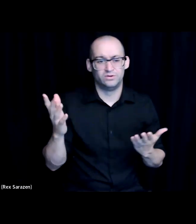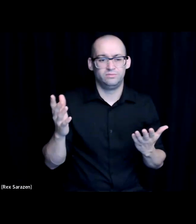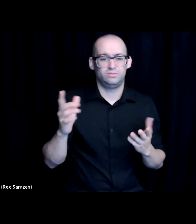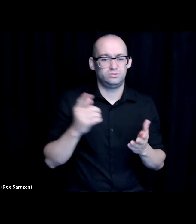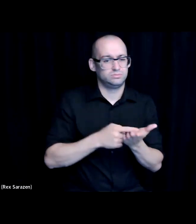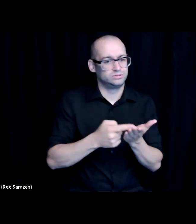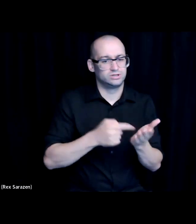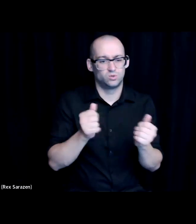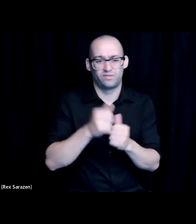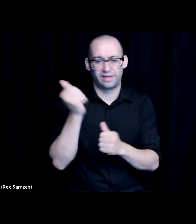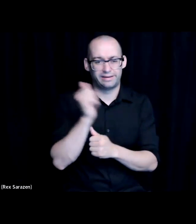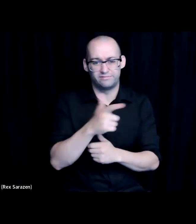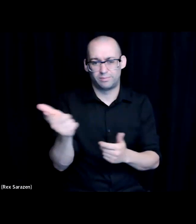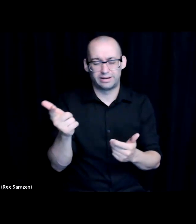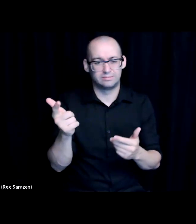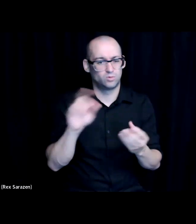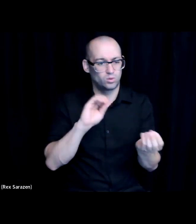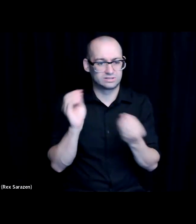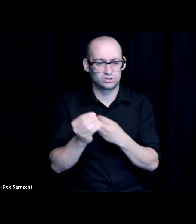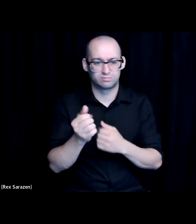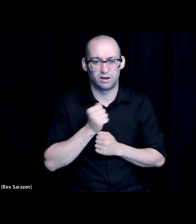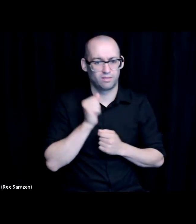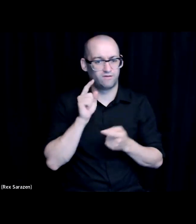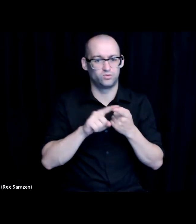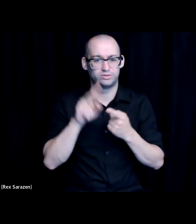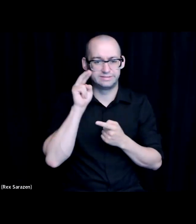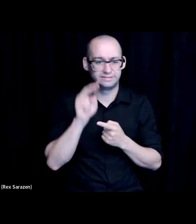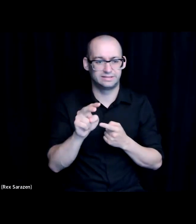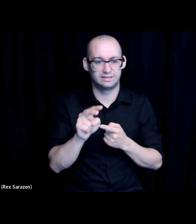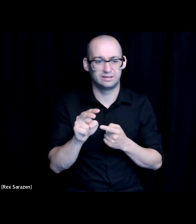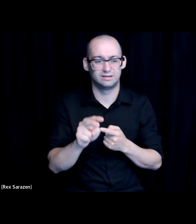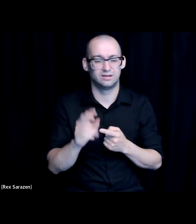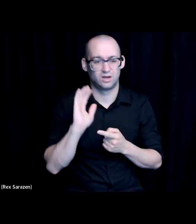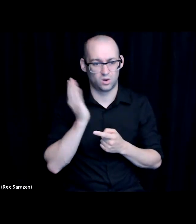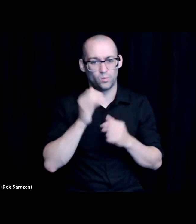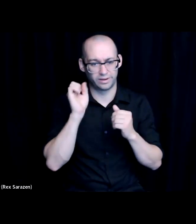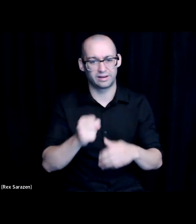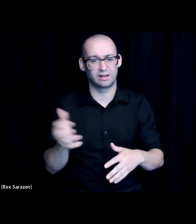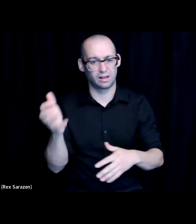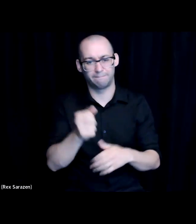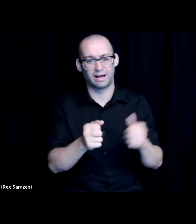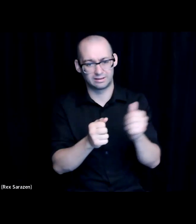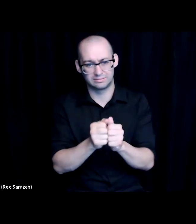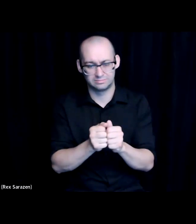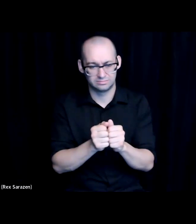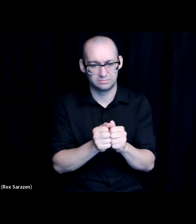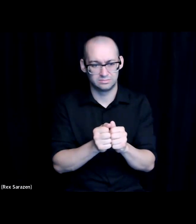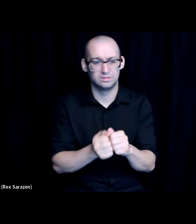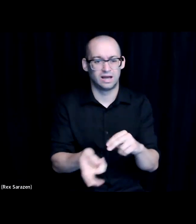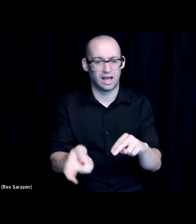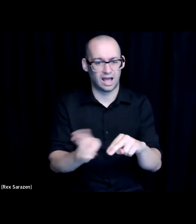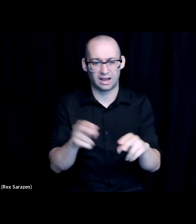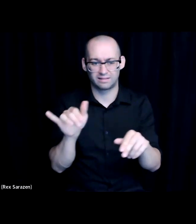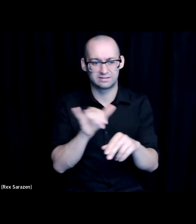talk to any of the organizations, and I love to see that we can combine a lot of that same efforts so we can take it to the